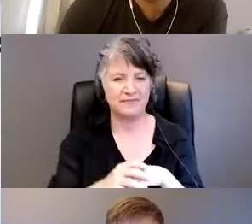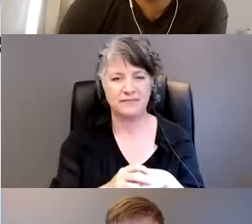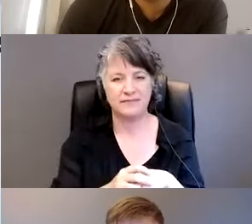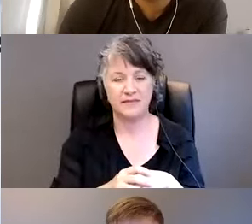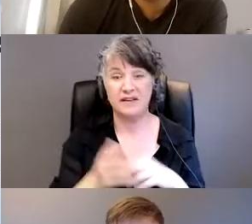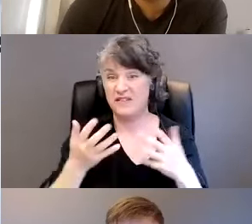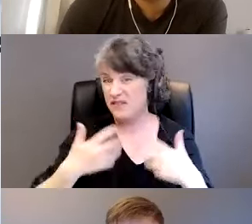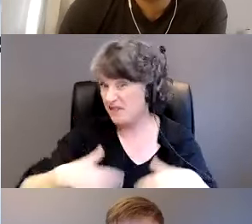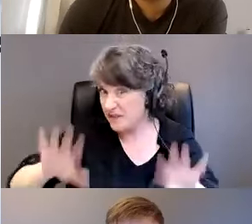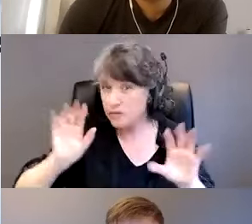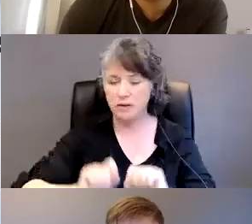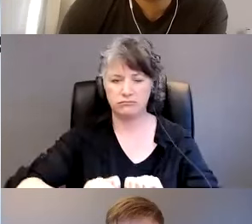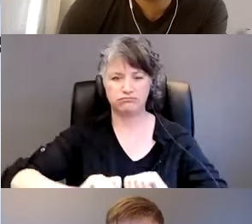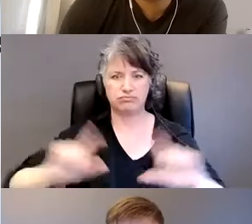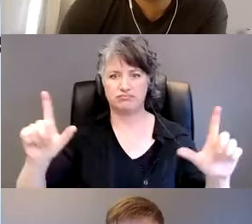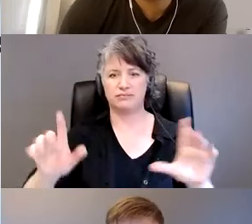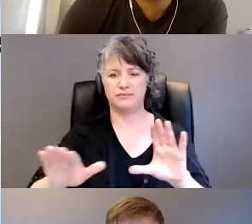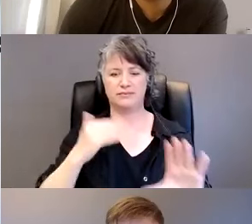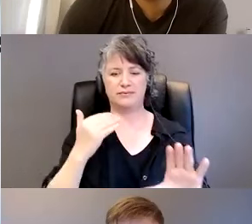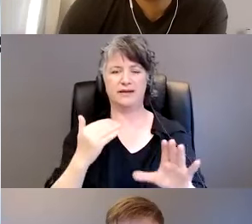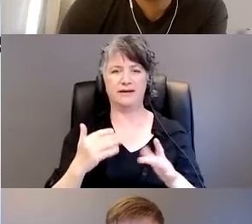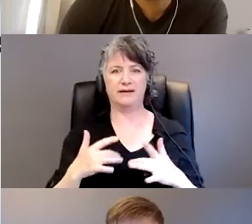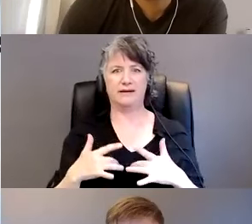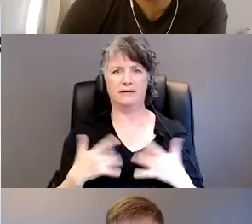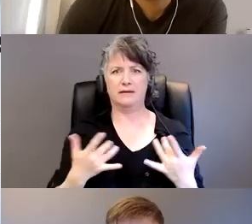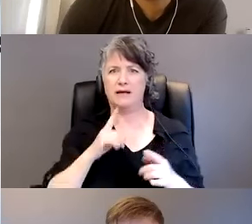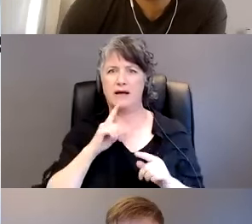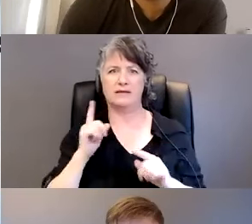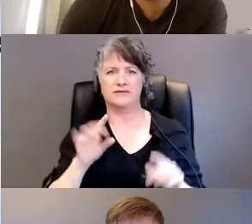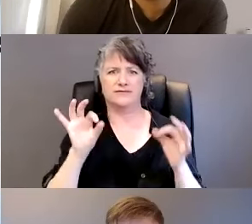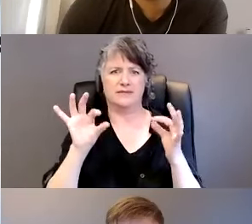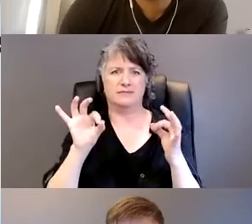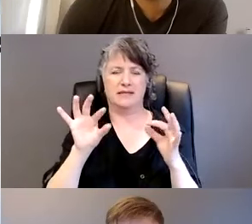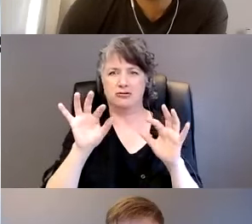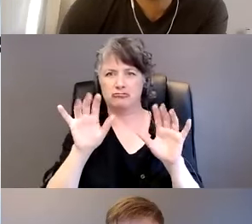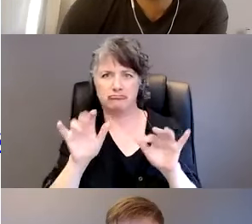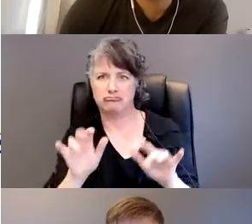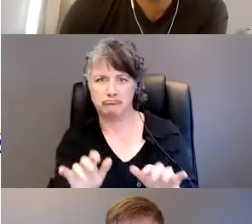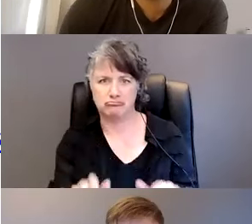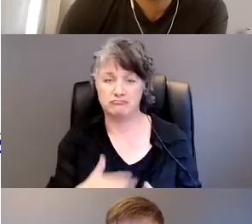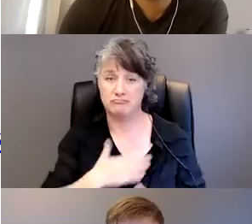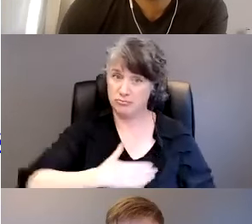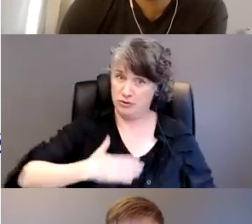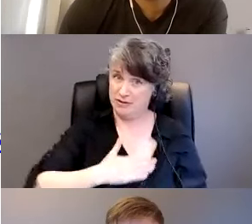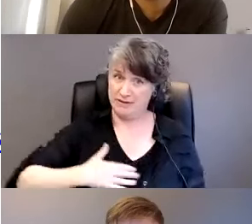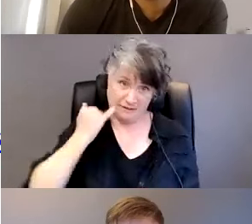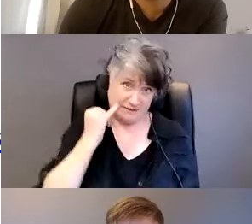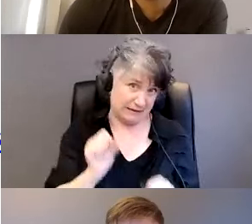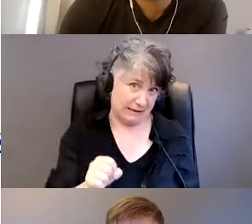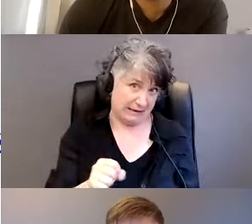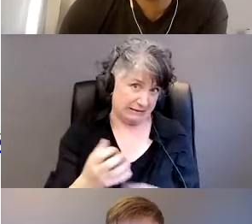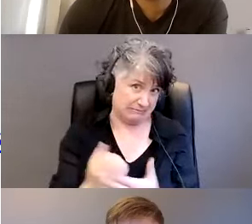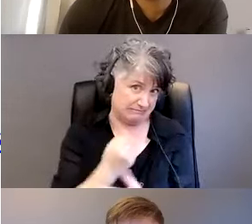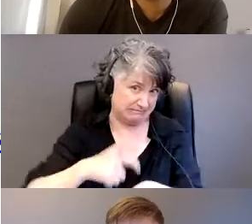that'll pop up after the webinar. So if you take a couple minutes just to give us your feedback, we greatly appreciate that as well. And the